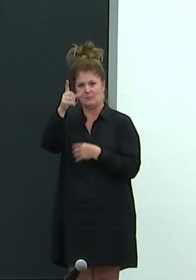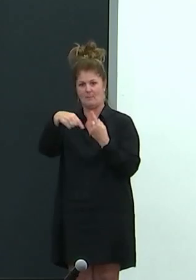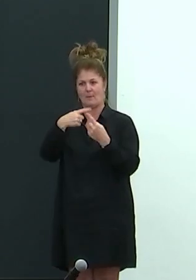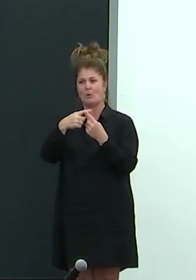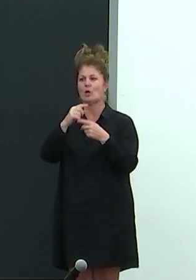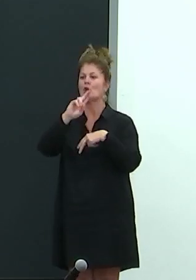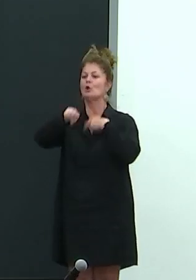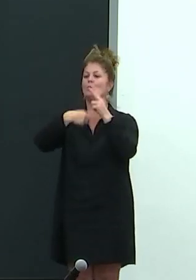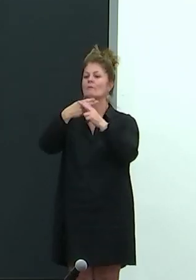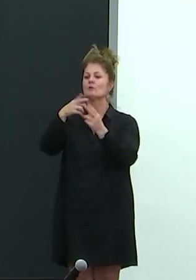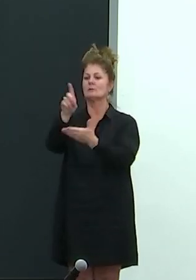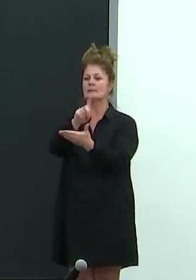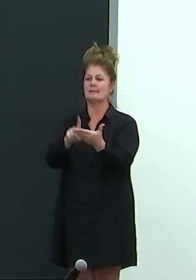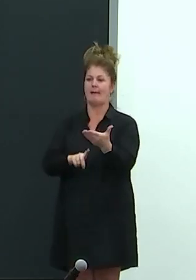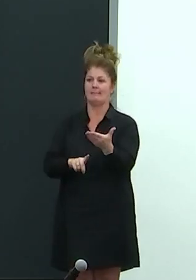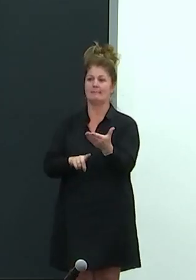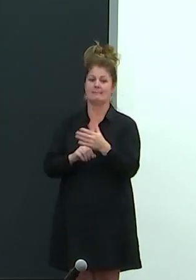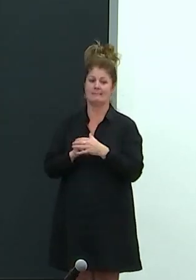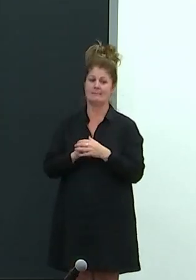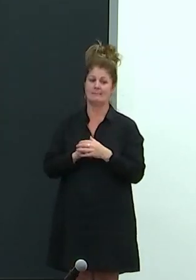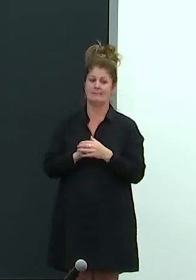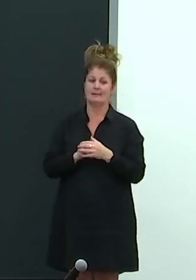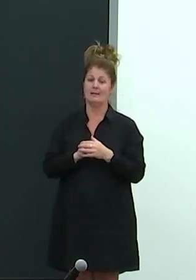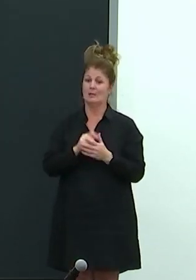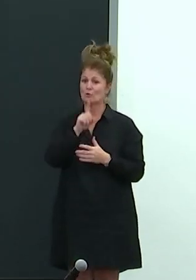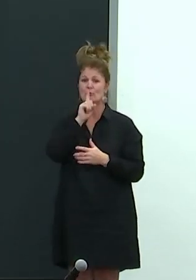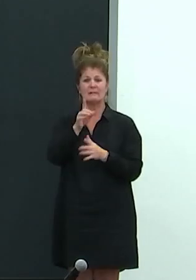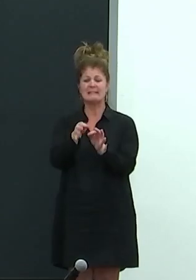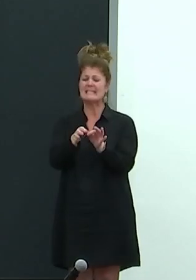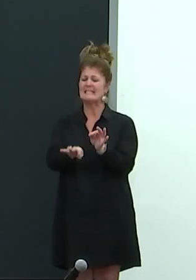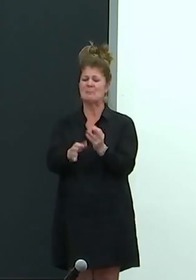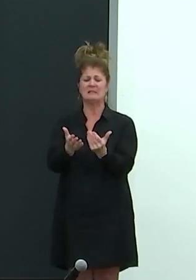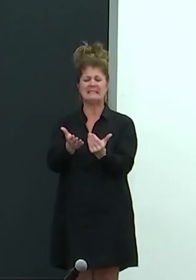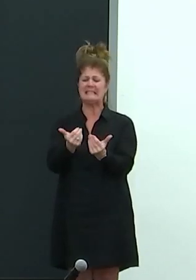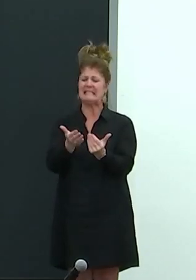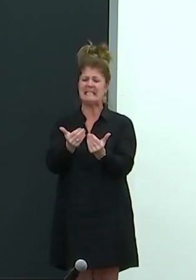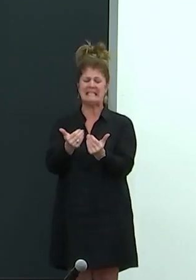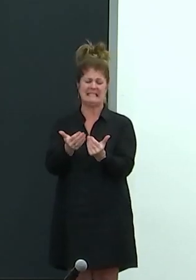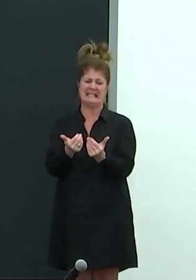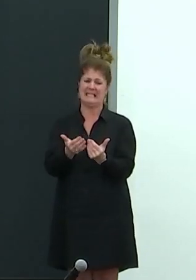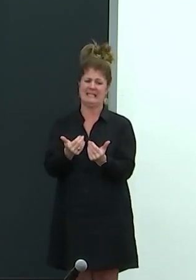universal design and how there are some really simple, easy,